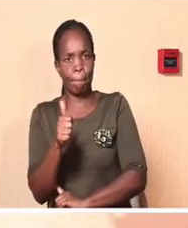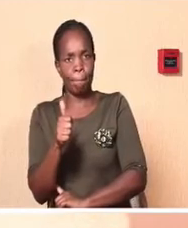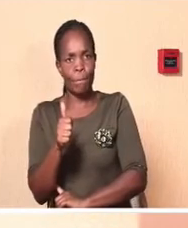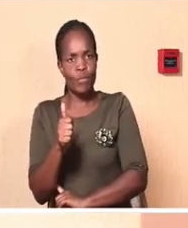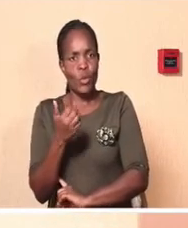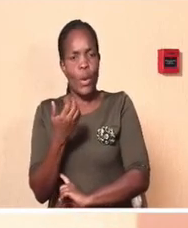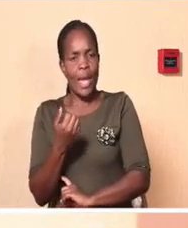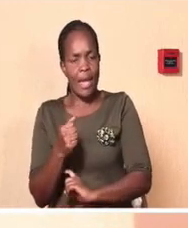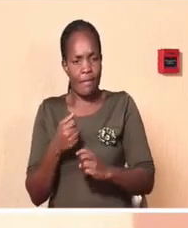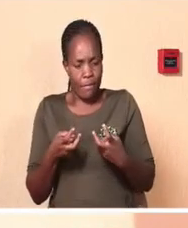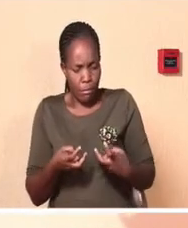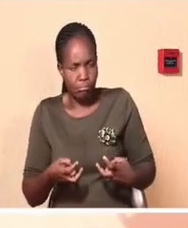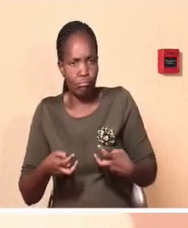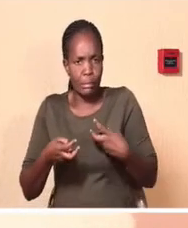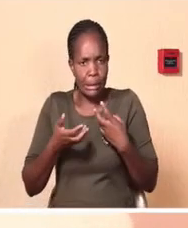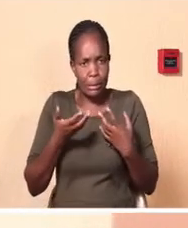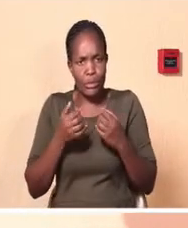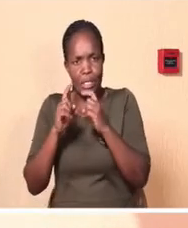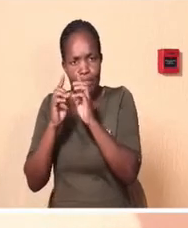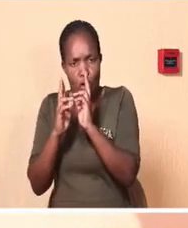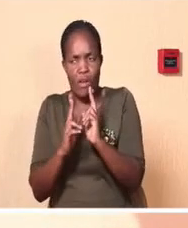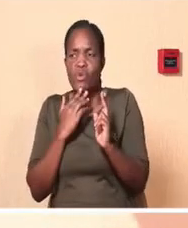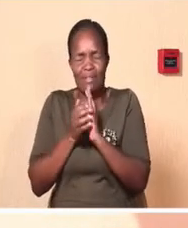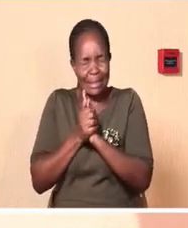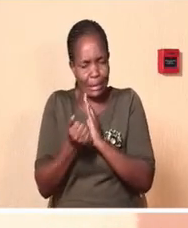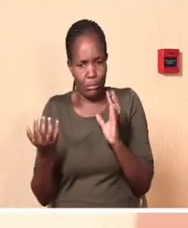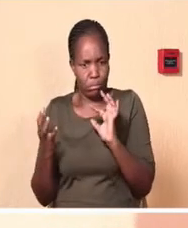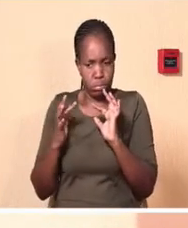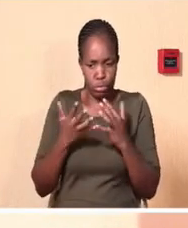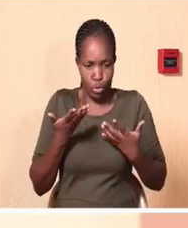meeting and with experts discussing it.